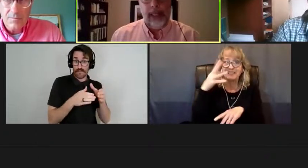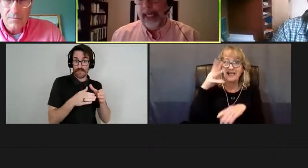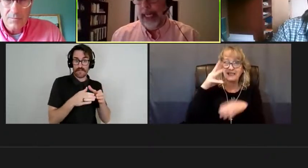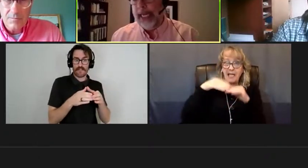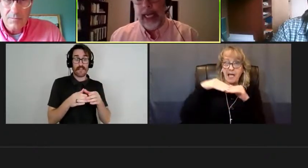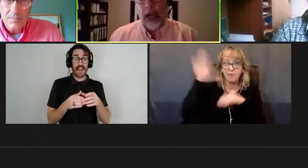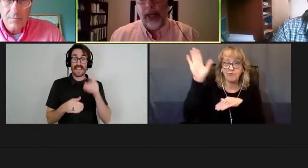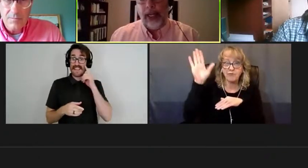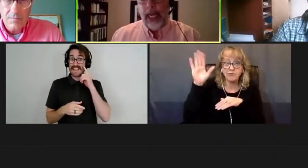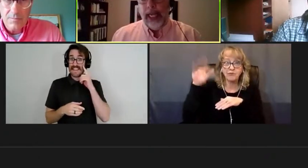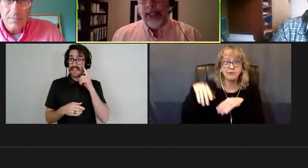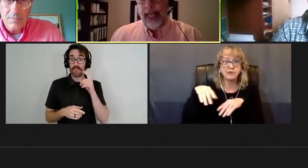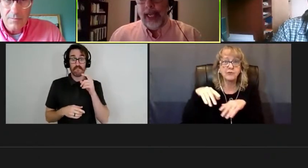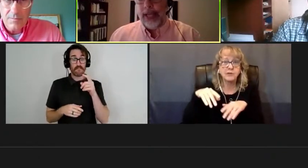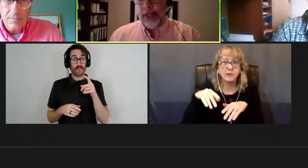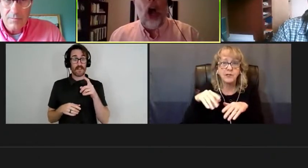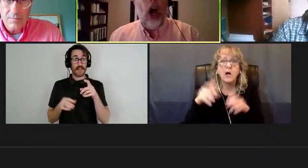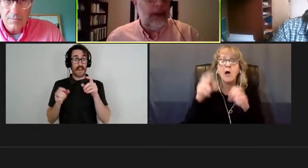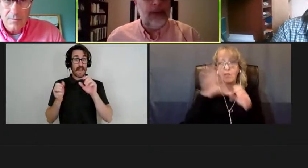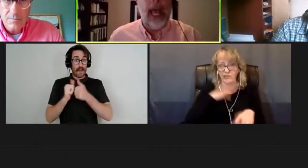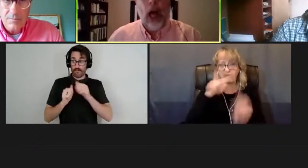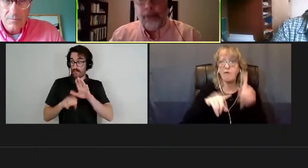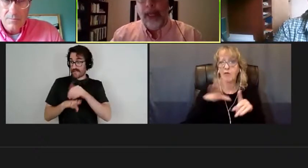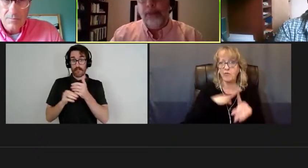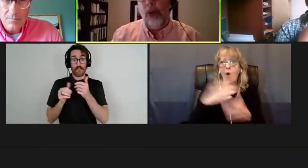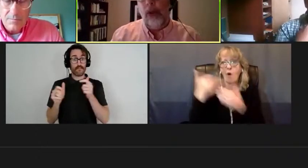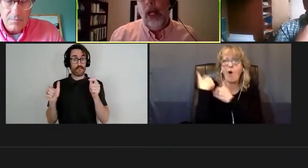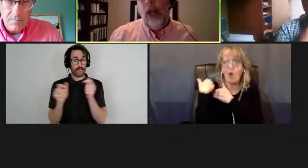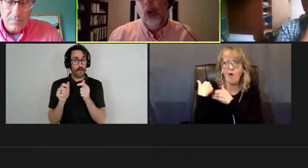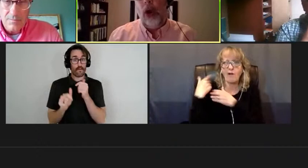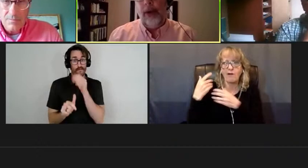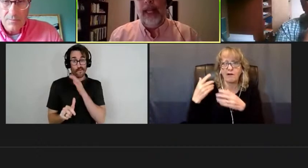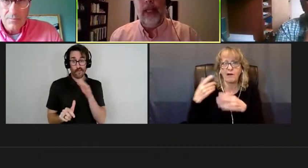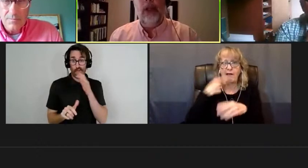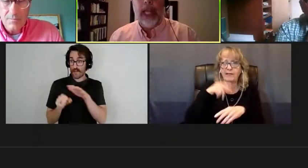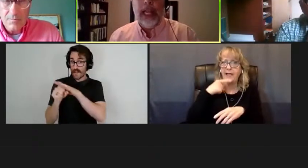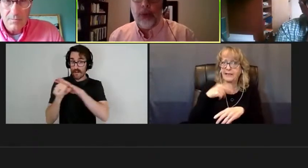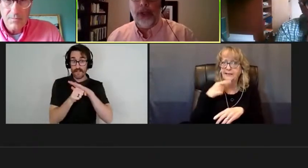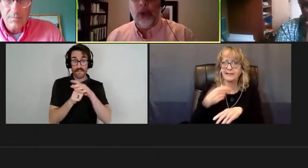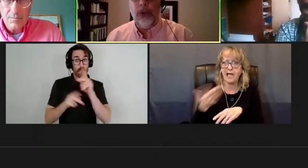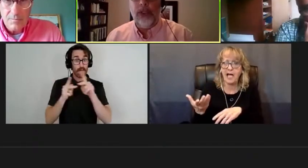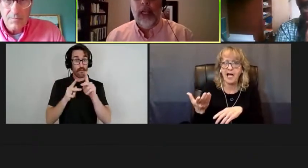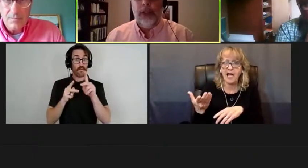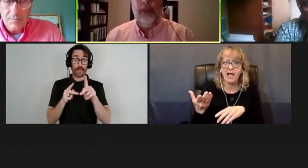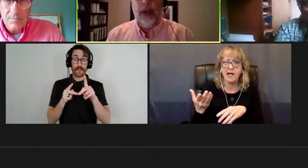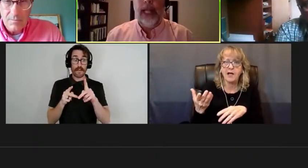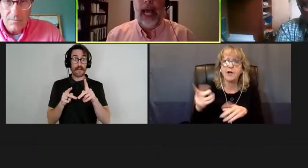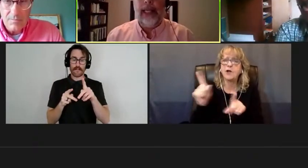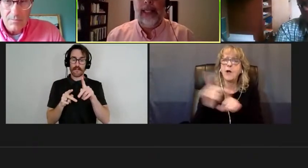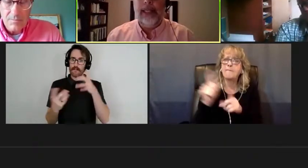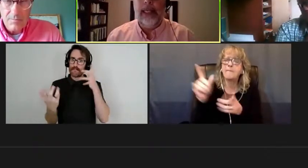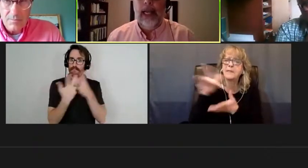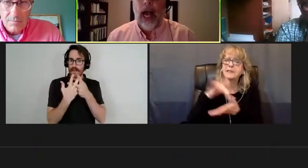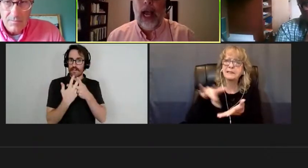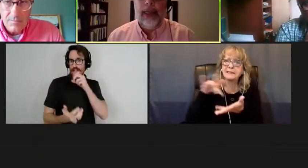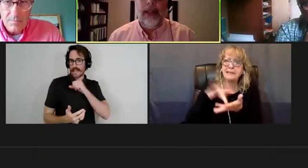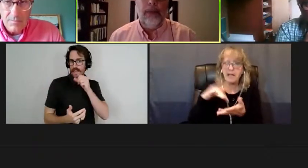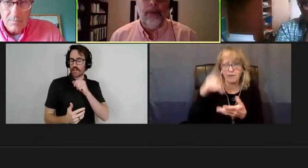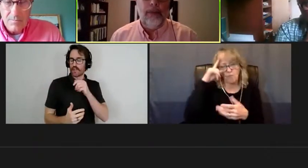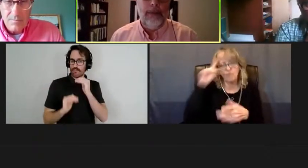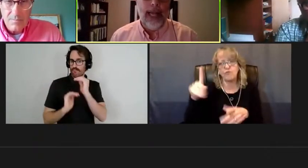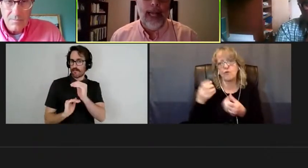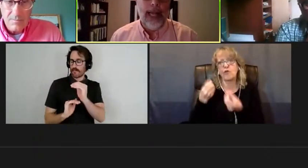role in an area as a hub to help people who are meeting those age thresholds to be able to access it. I